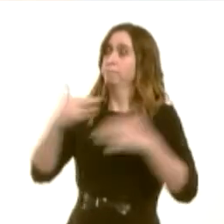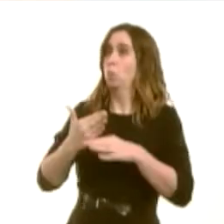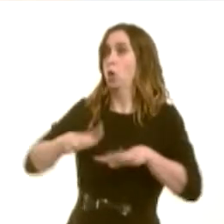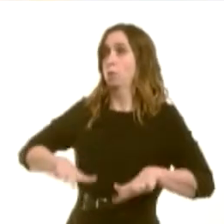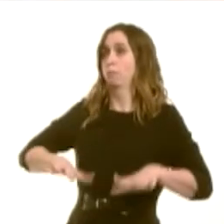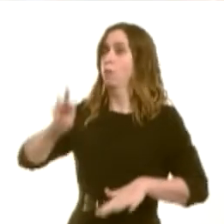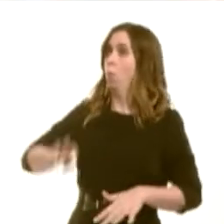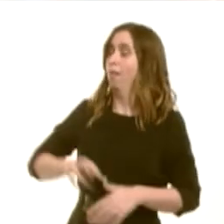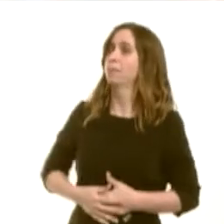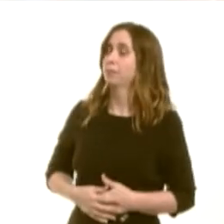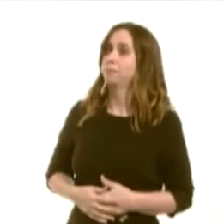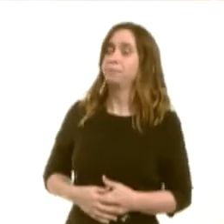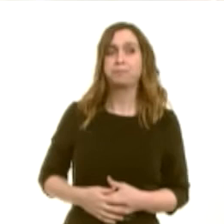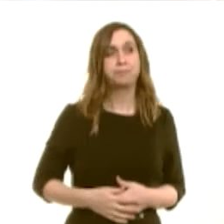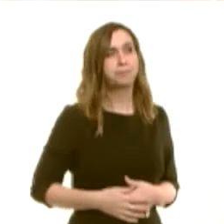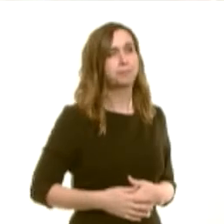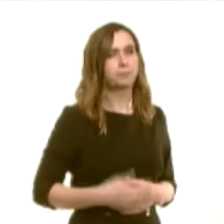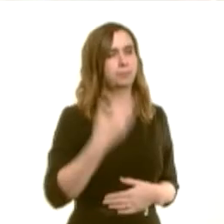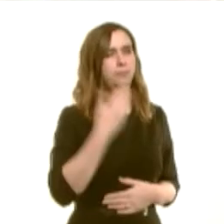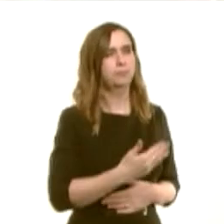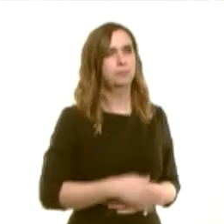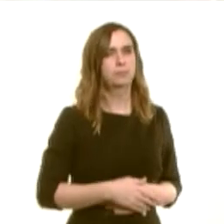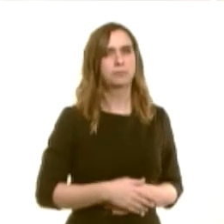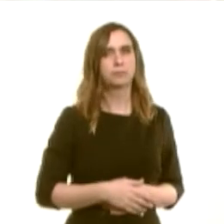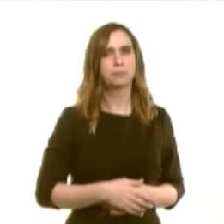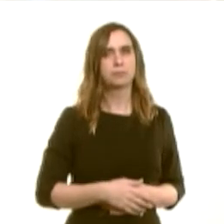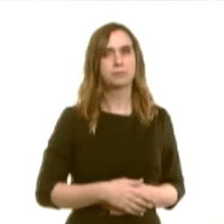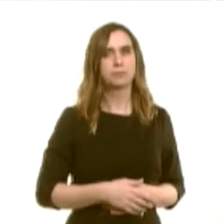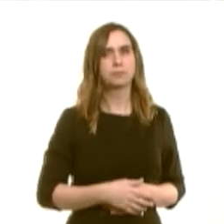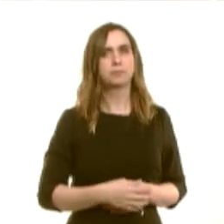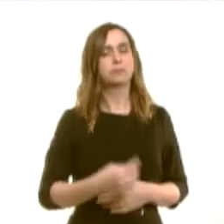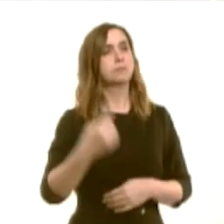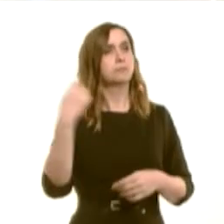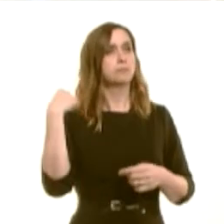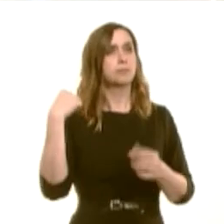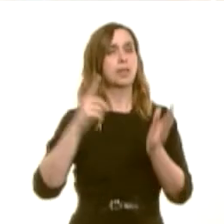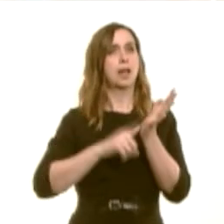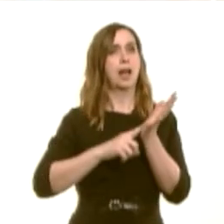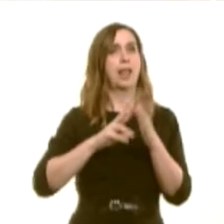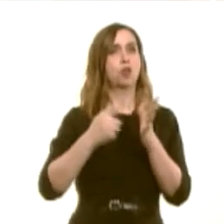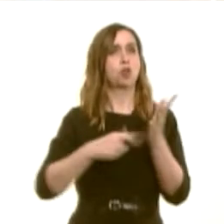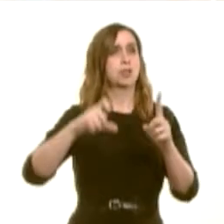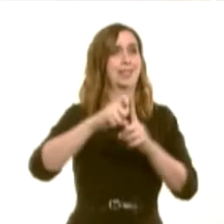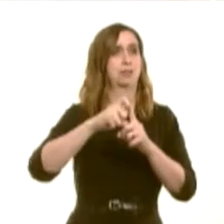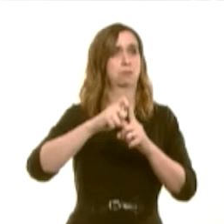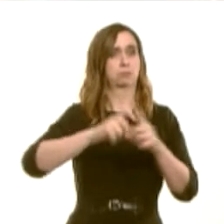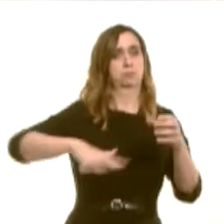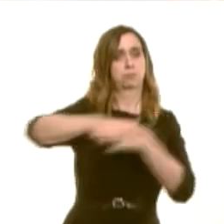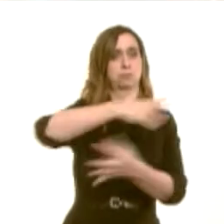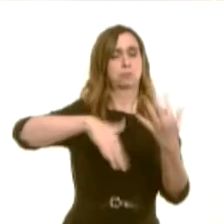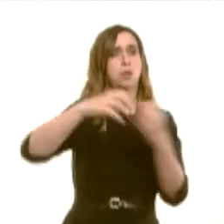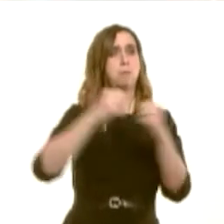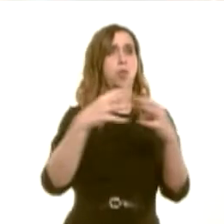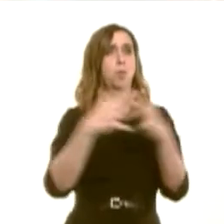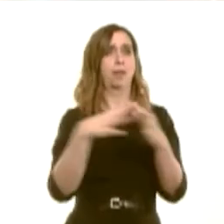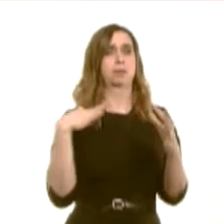Williams. Thank you, Presiding Officer. First Minister, as Llanwtyd and the surrounding communities anxiously await the response by the Builth Wales Medical